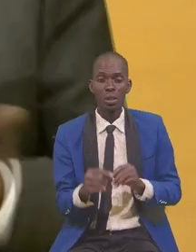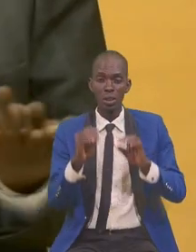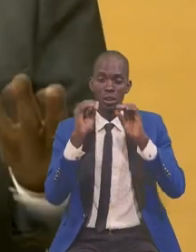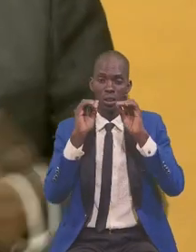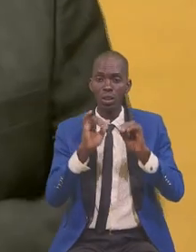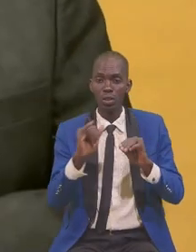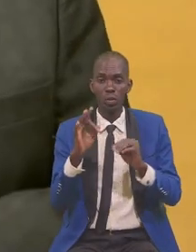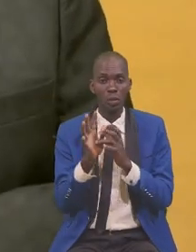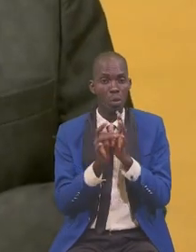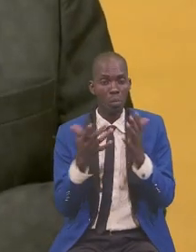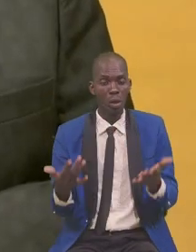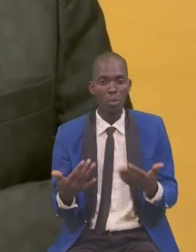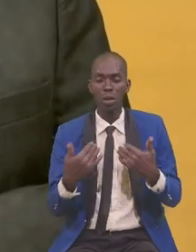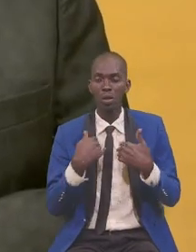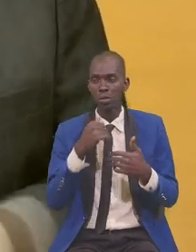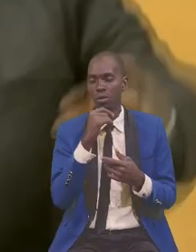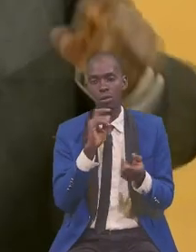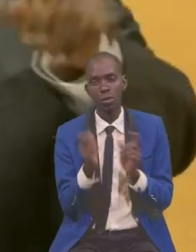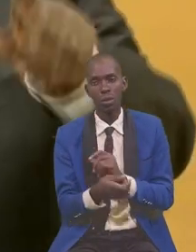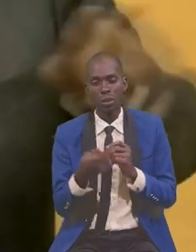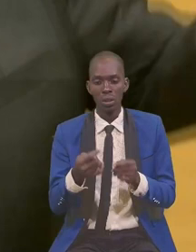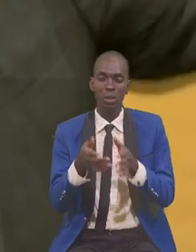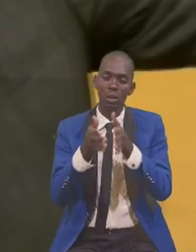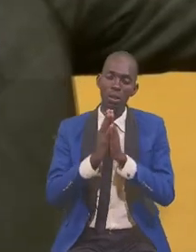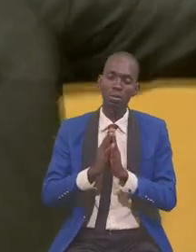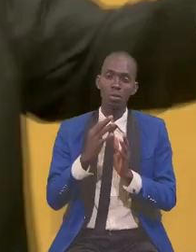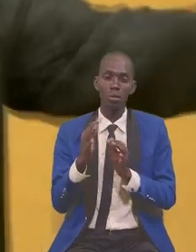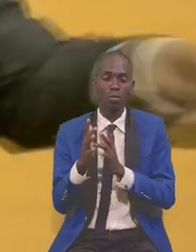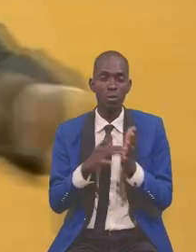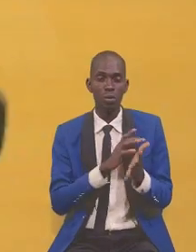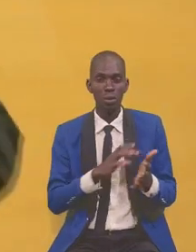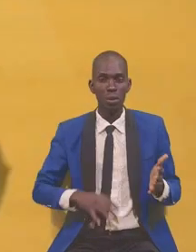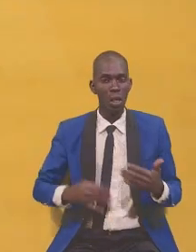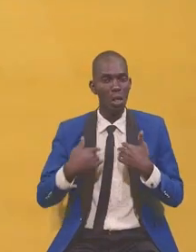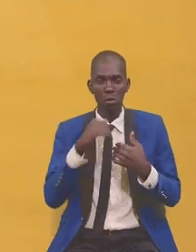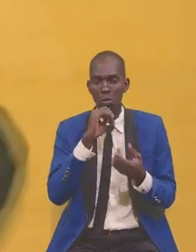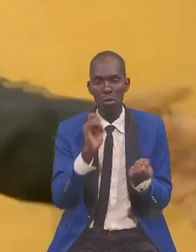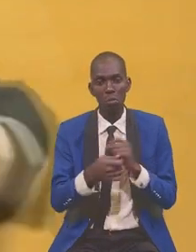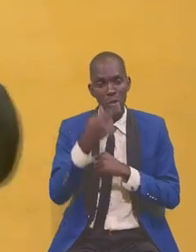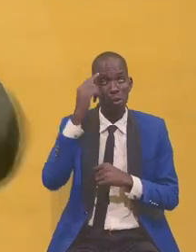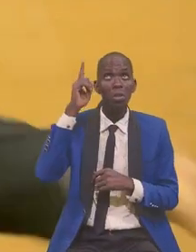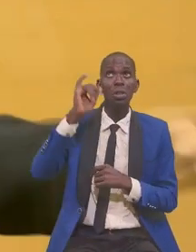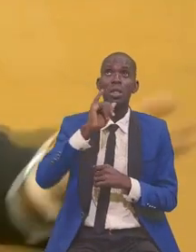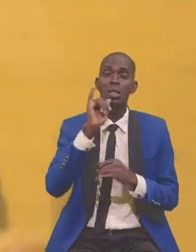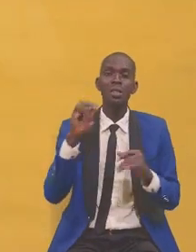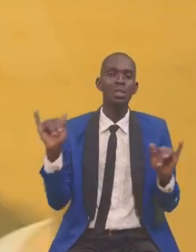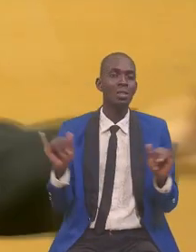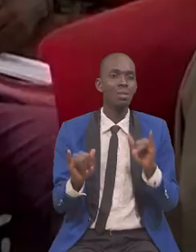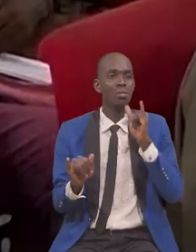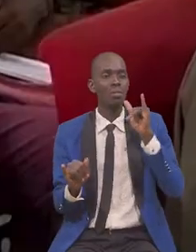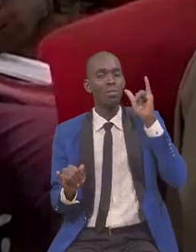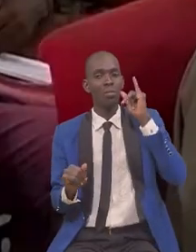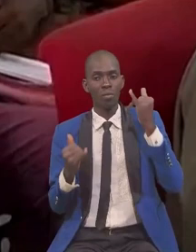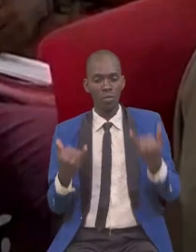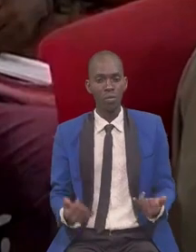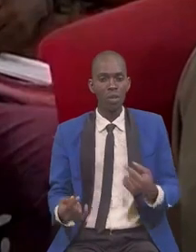The demand of Christ has not changed, because he is the same yesterday, today, and forever. And God said, I